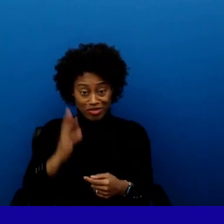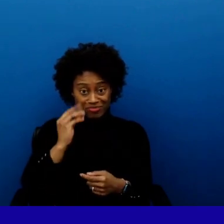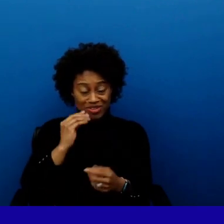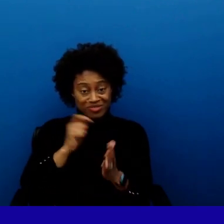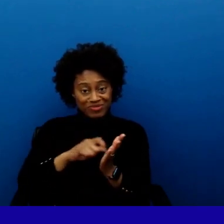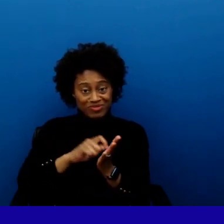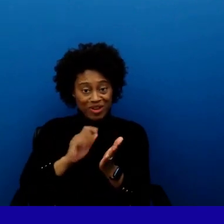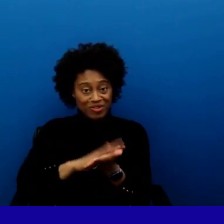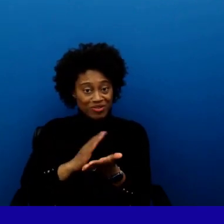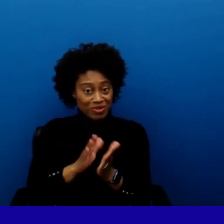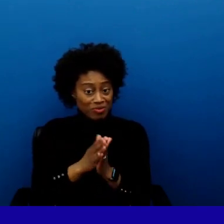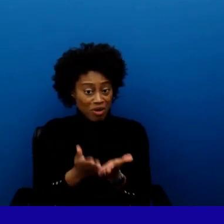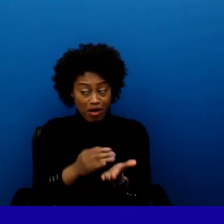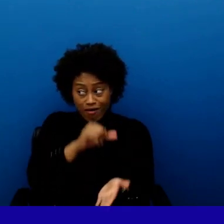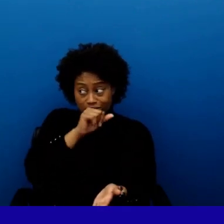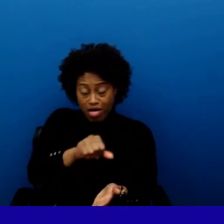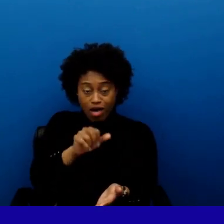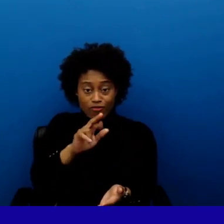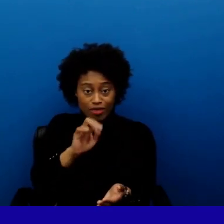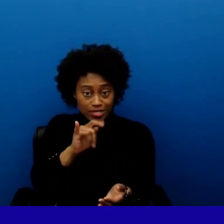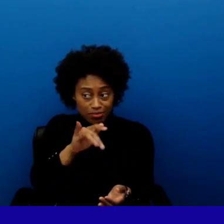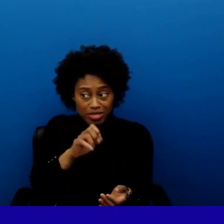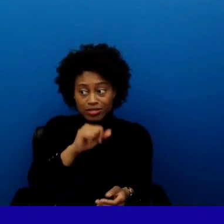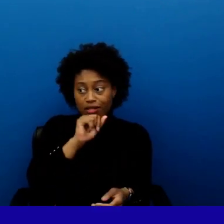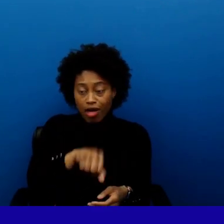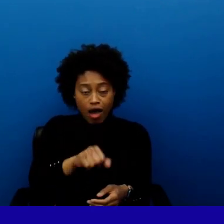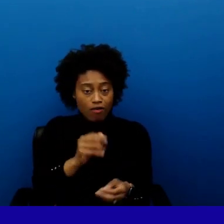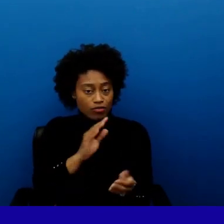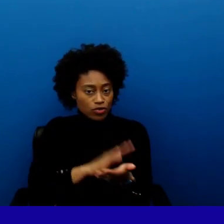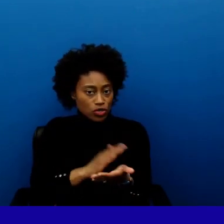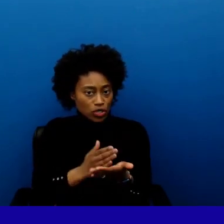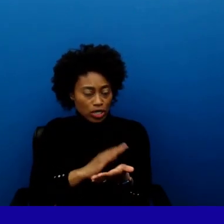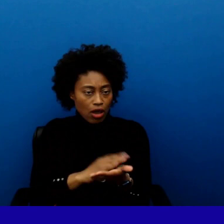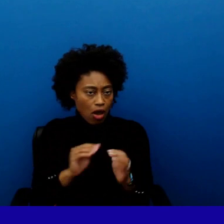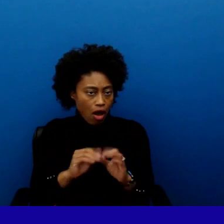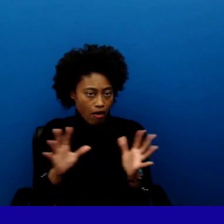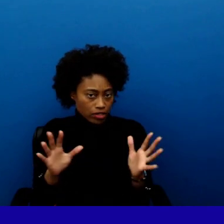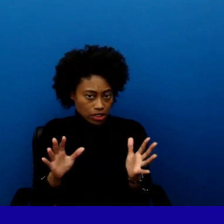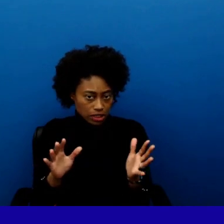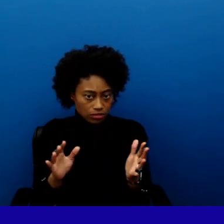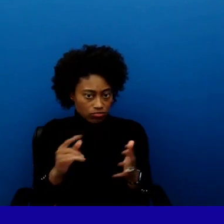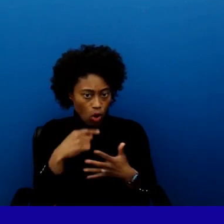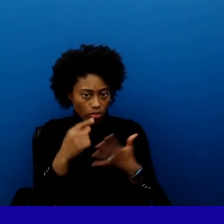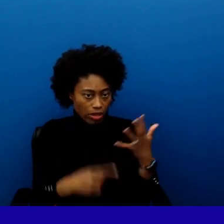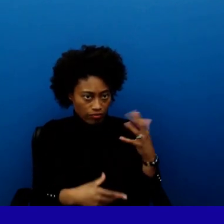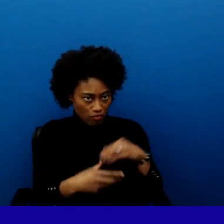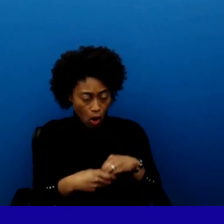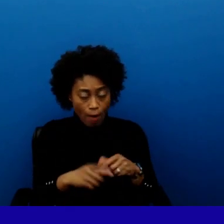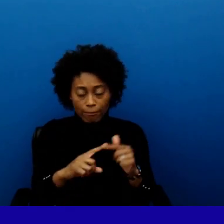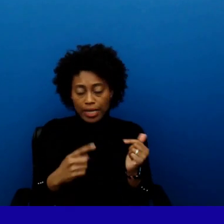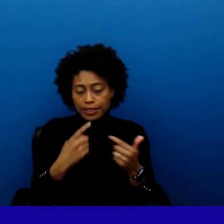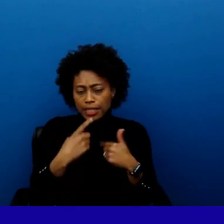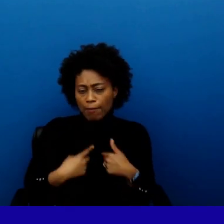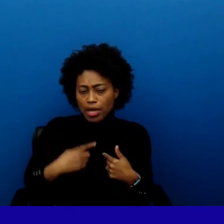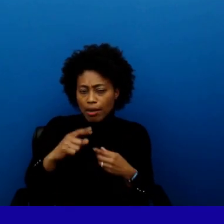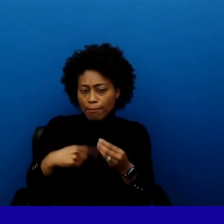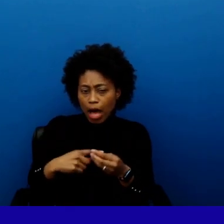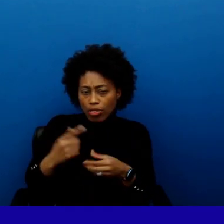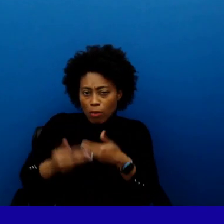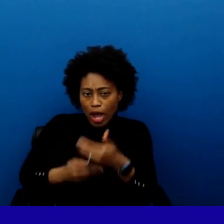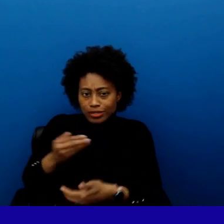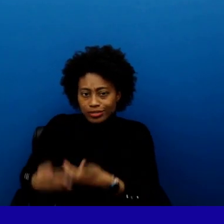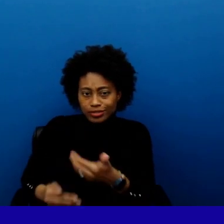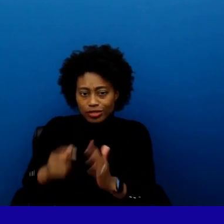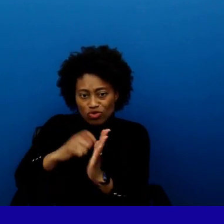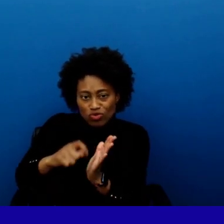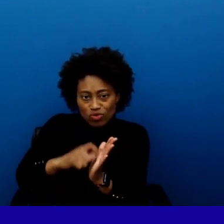recipes. I love cooking, obviously, and all of those things. Can you tell us a little bit about the process of writing the cookbook? I mean,